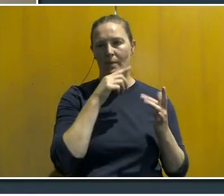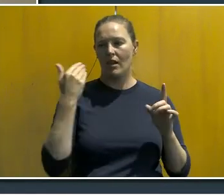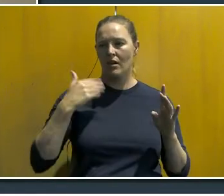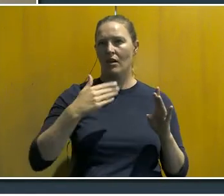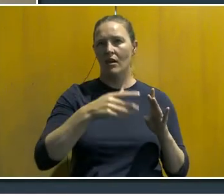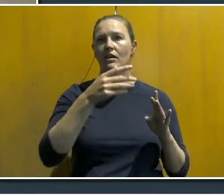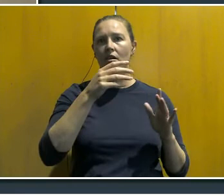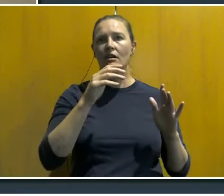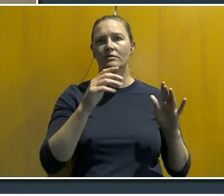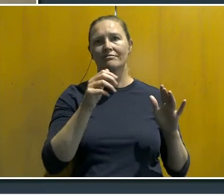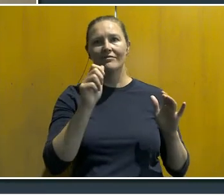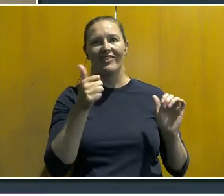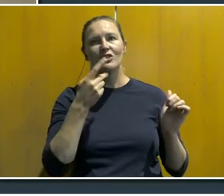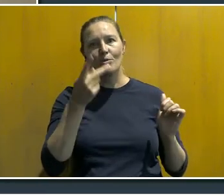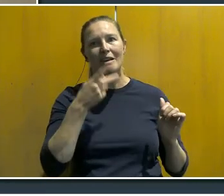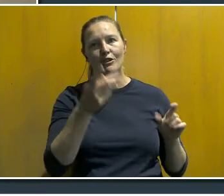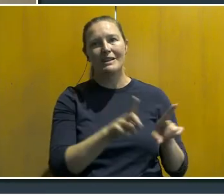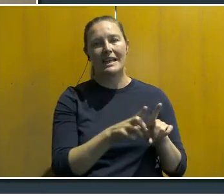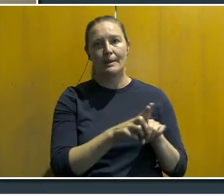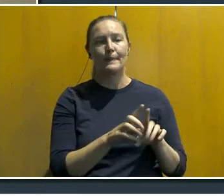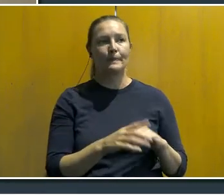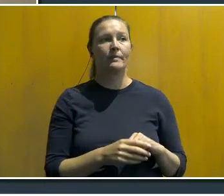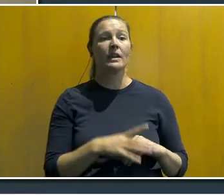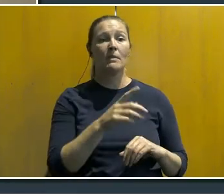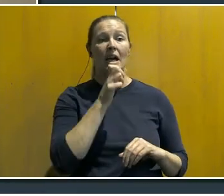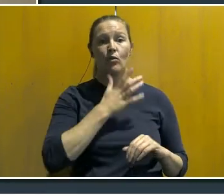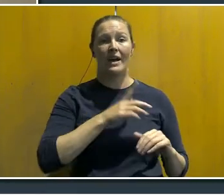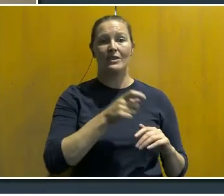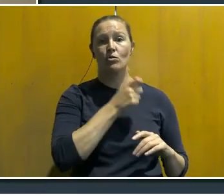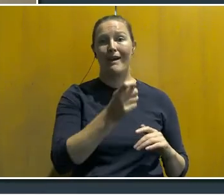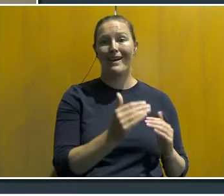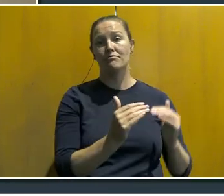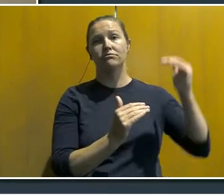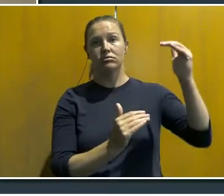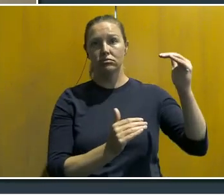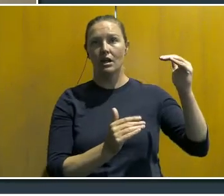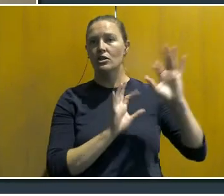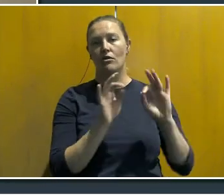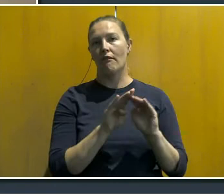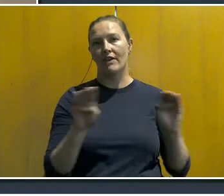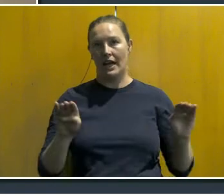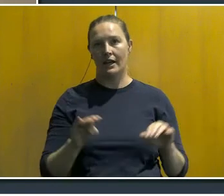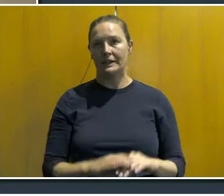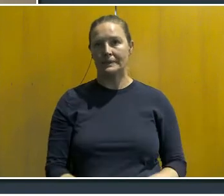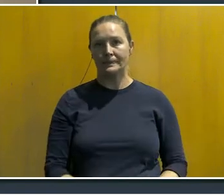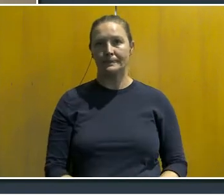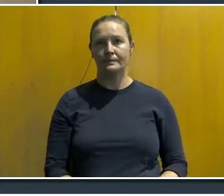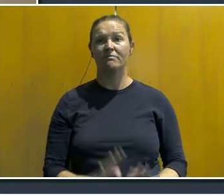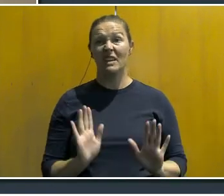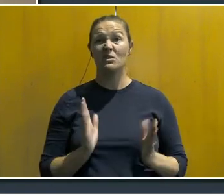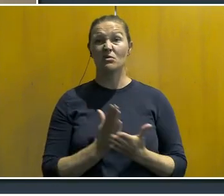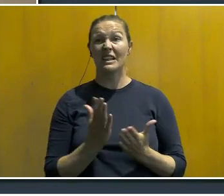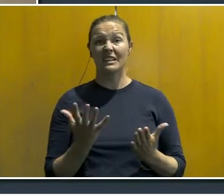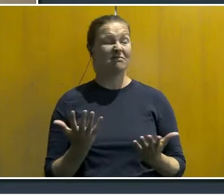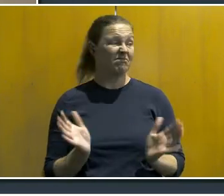should know that one by now. But to ask us to pay that much more is just not right. It's not fair. And that's all I've got to say,